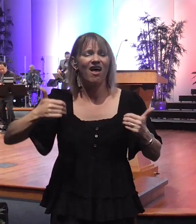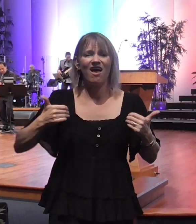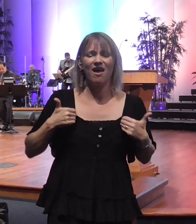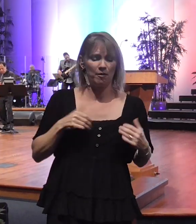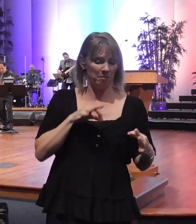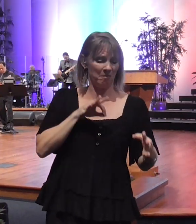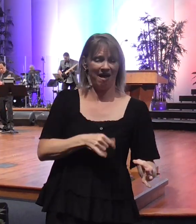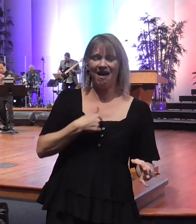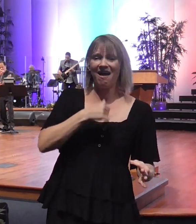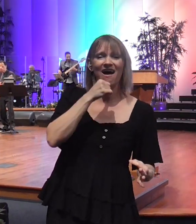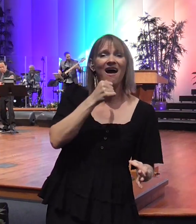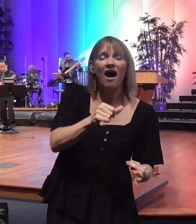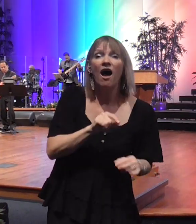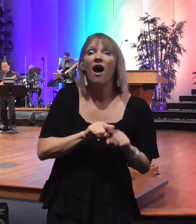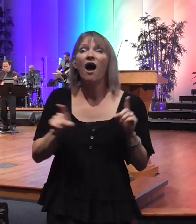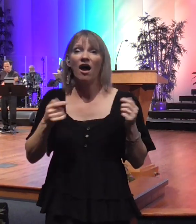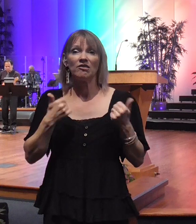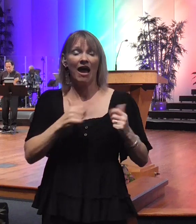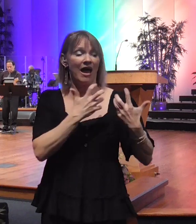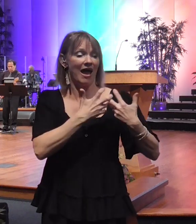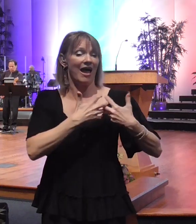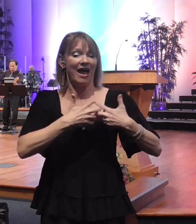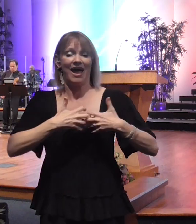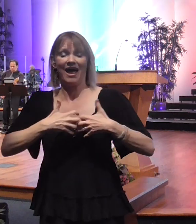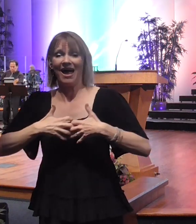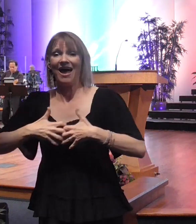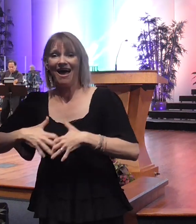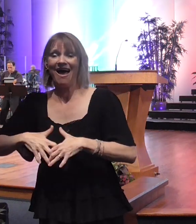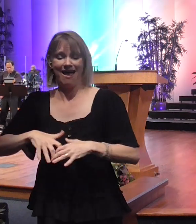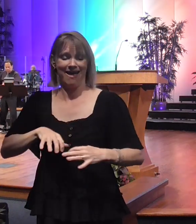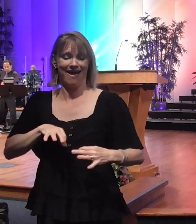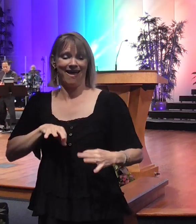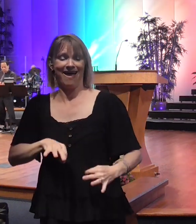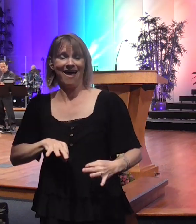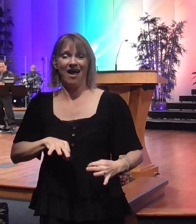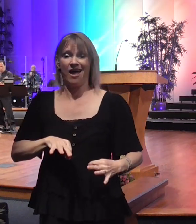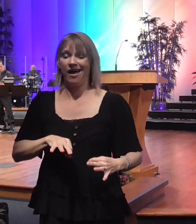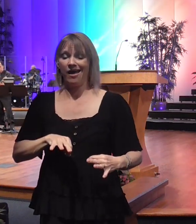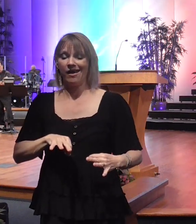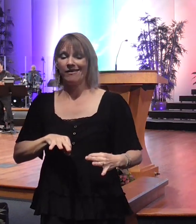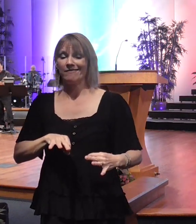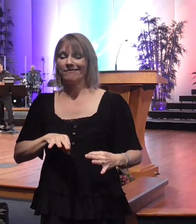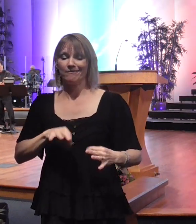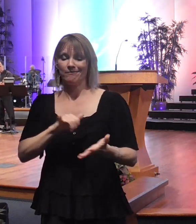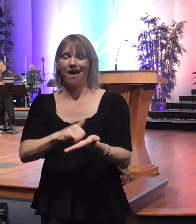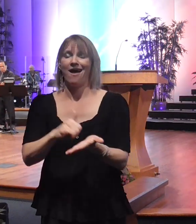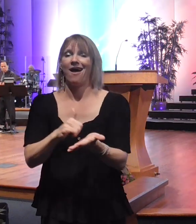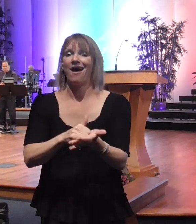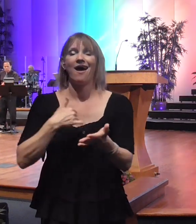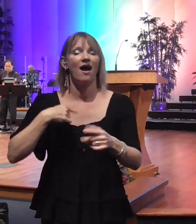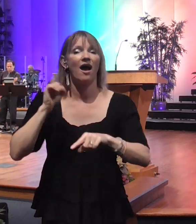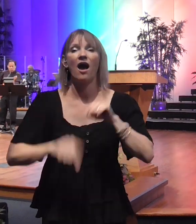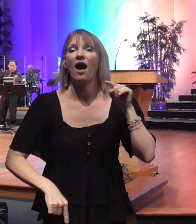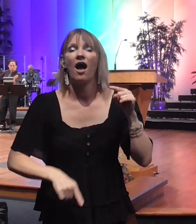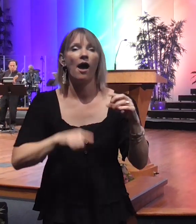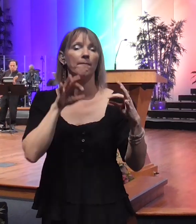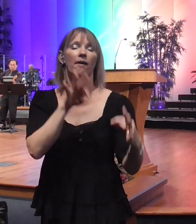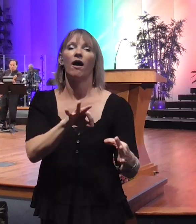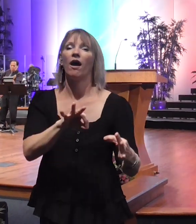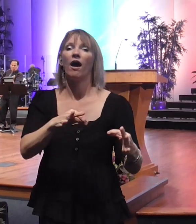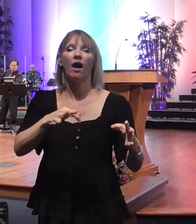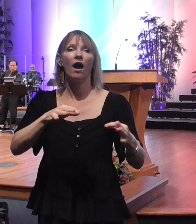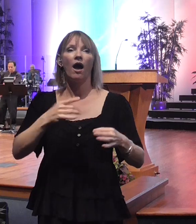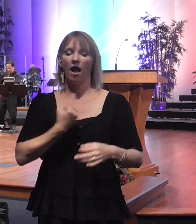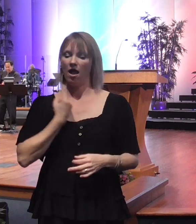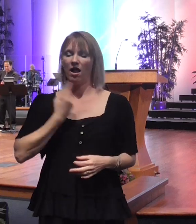jeans, trying to fit the pieces together, 'cause perfection is my enemy, and on my own I'm so